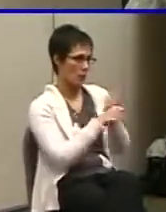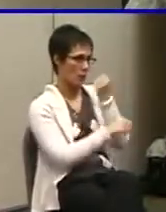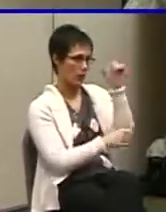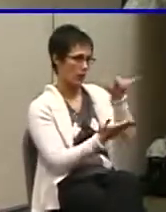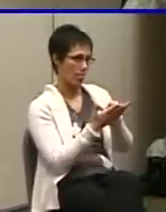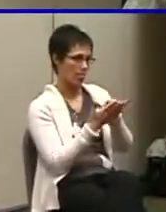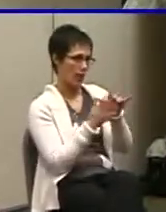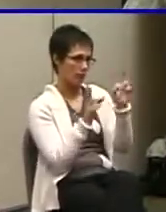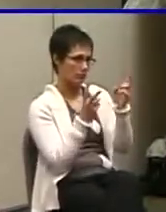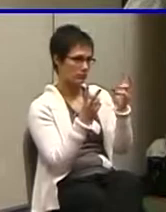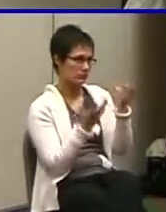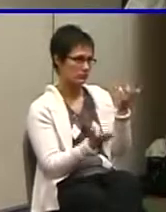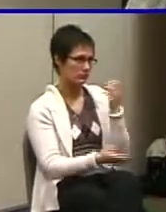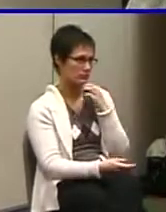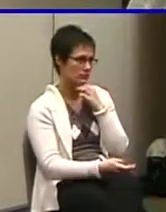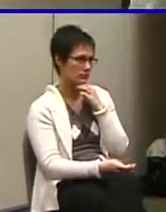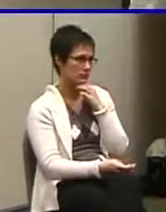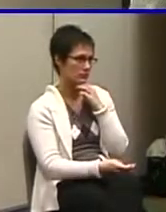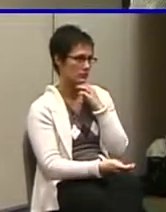this?